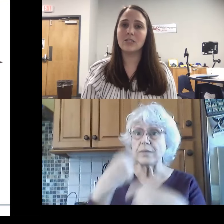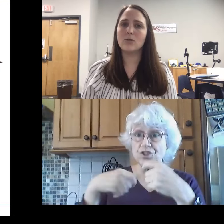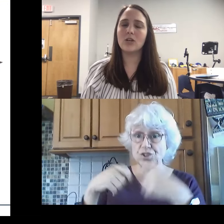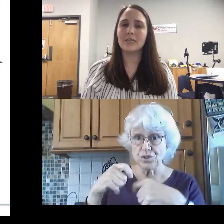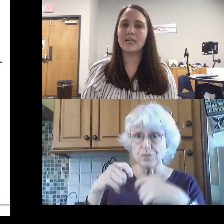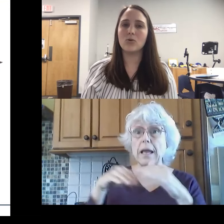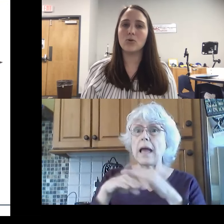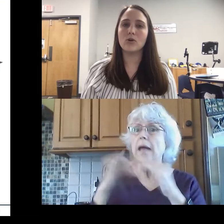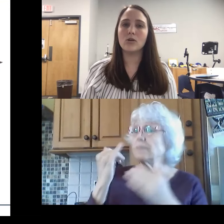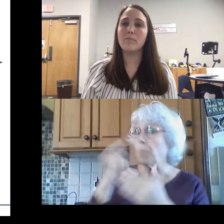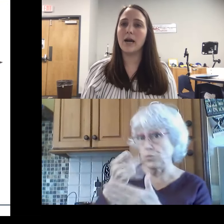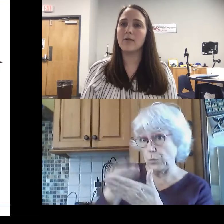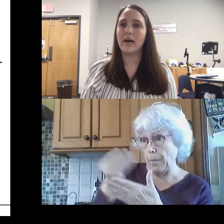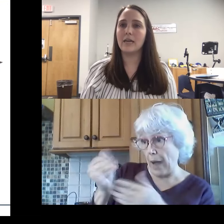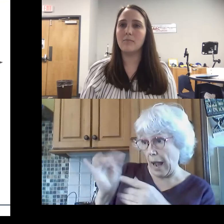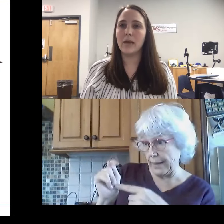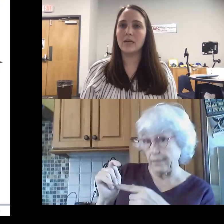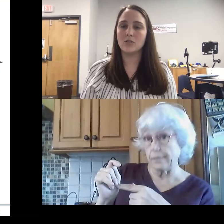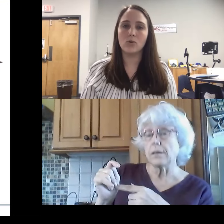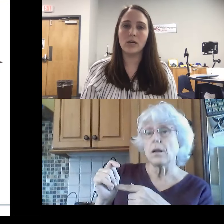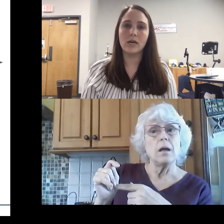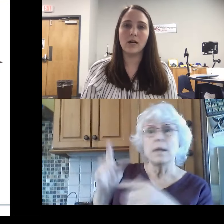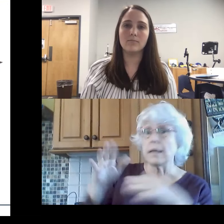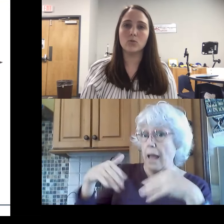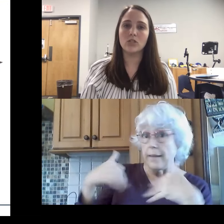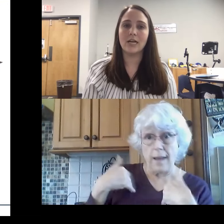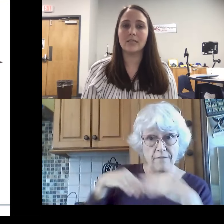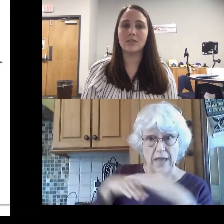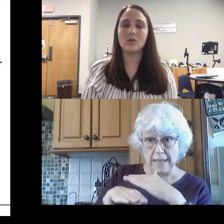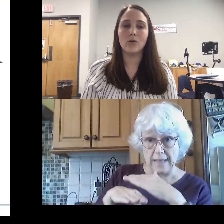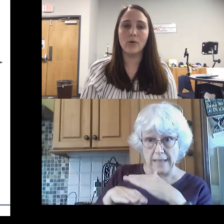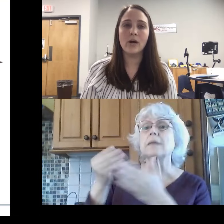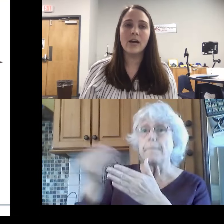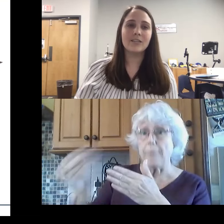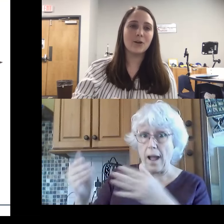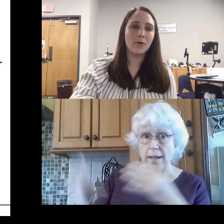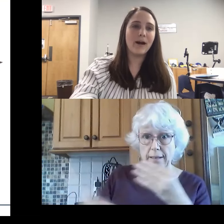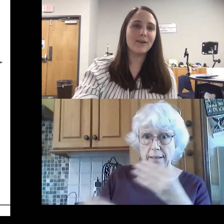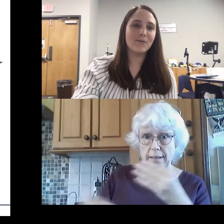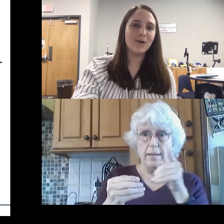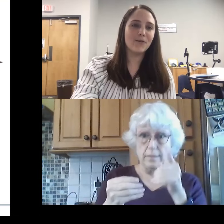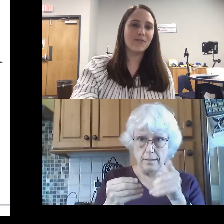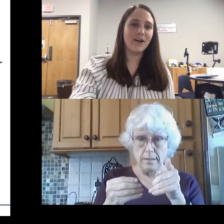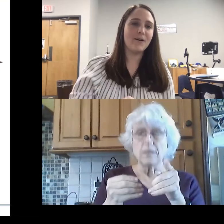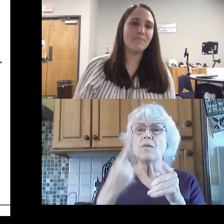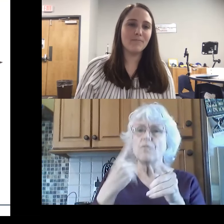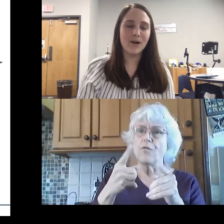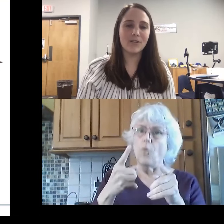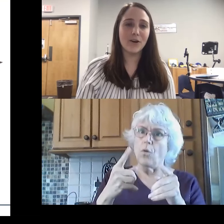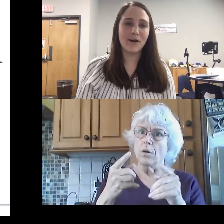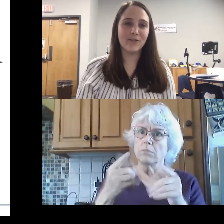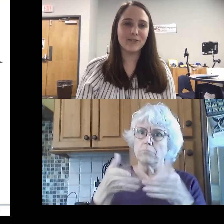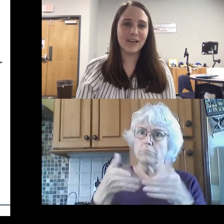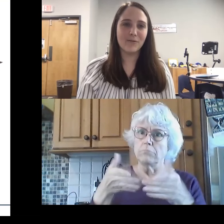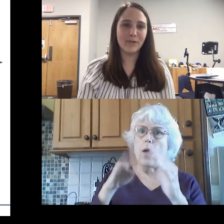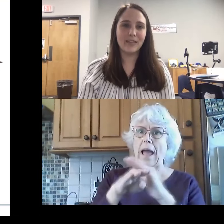already switch access or you can modify it and make a toy switch access too. So I don't know if all